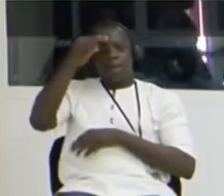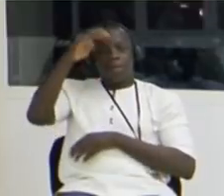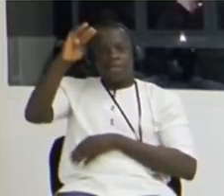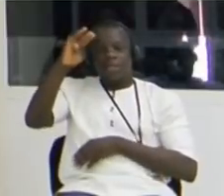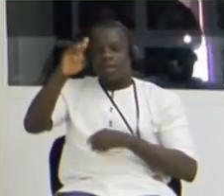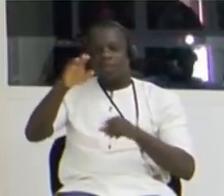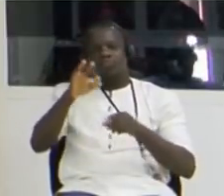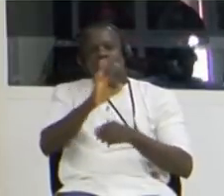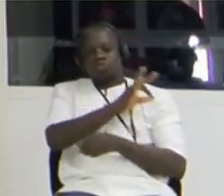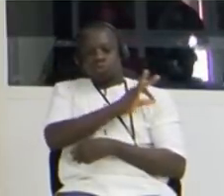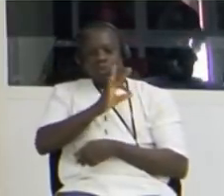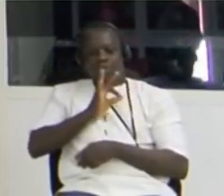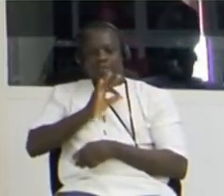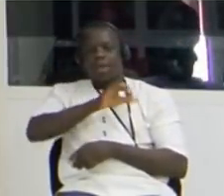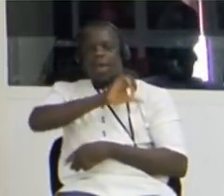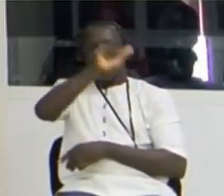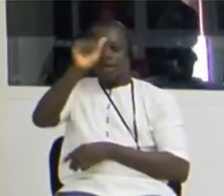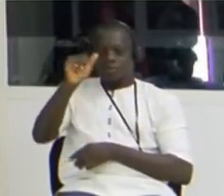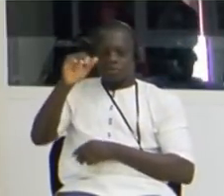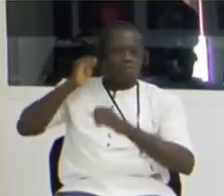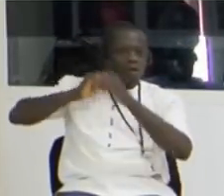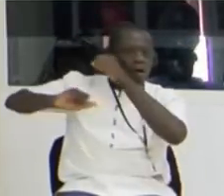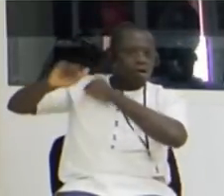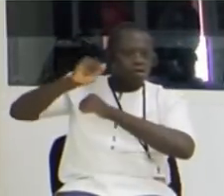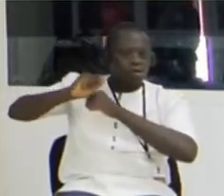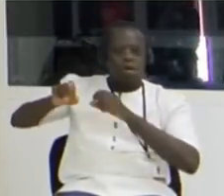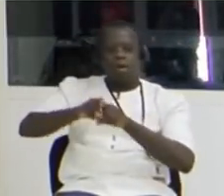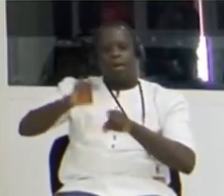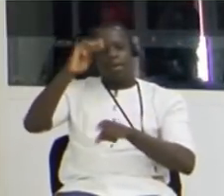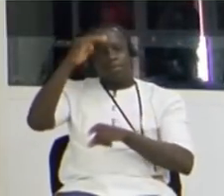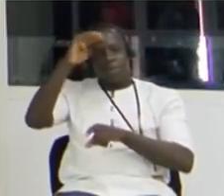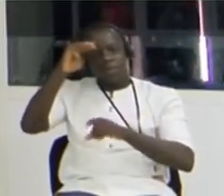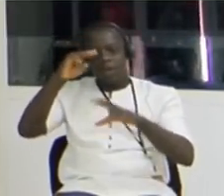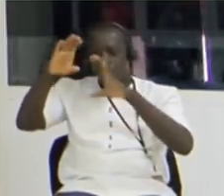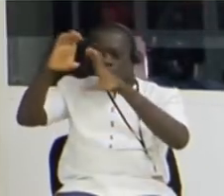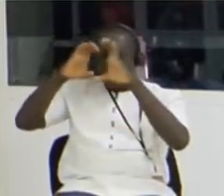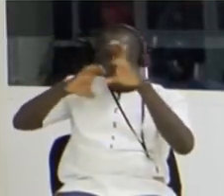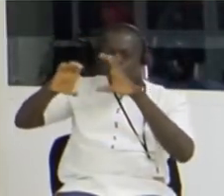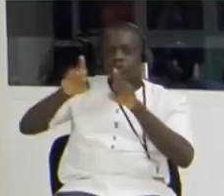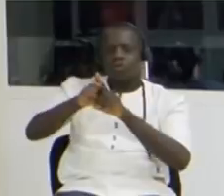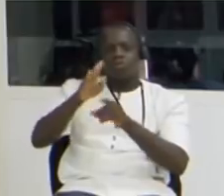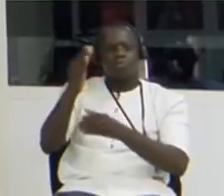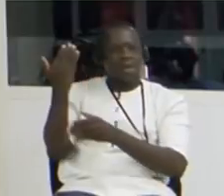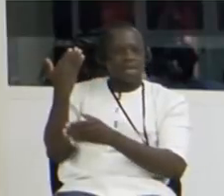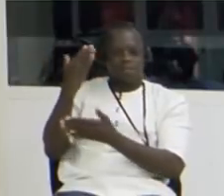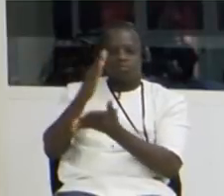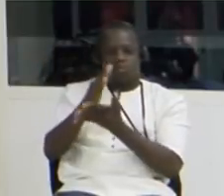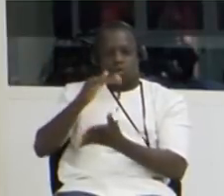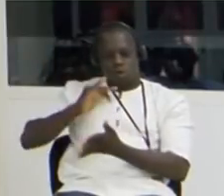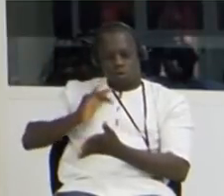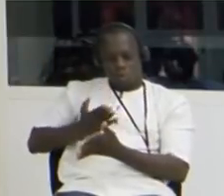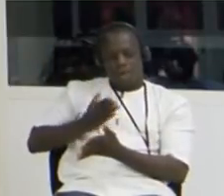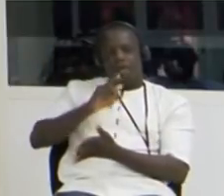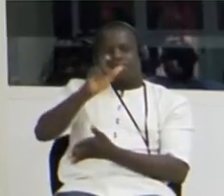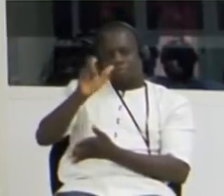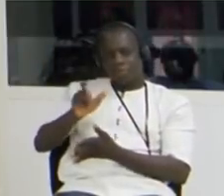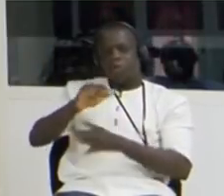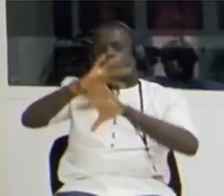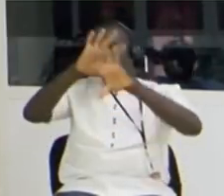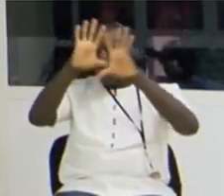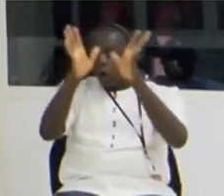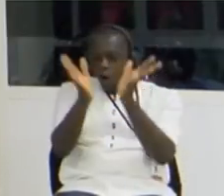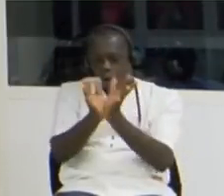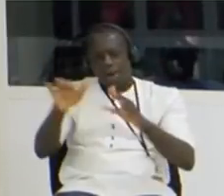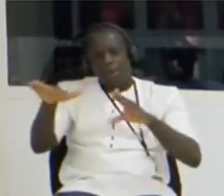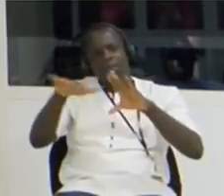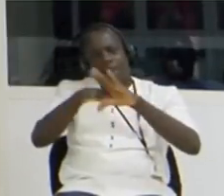Culture, the Minister of Communication, when she was a woman. They were all part of the committee, together